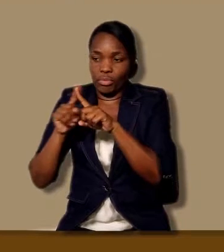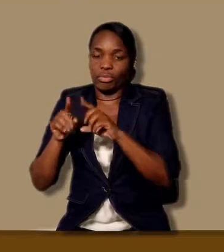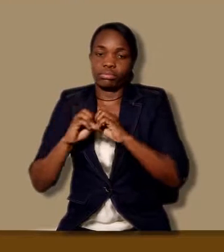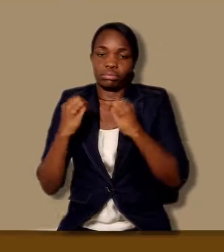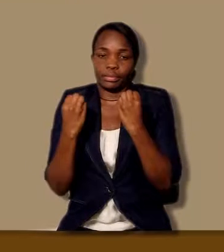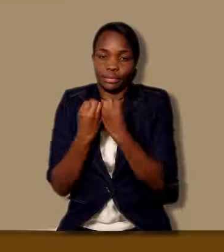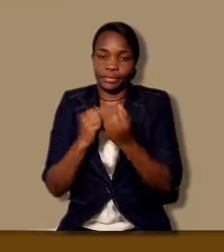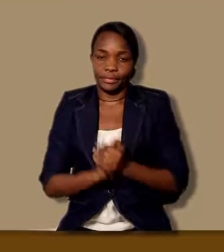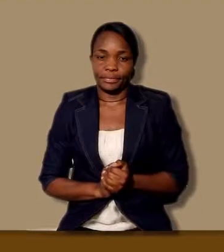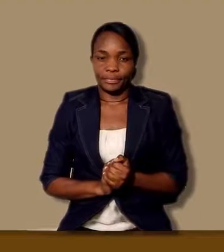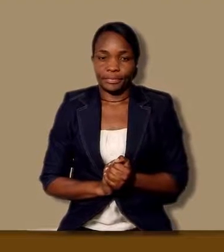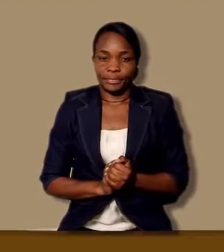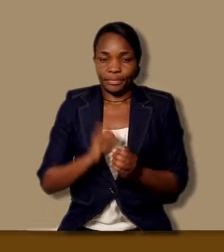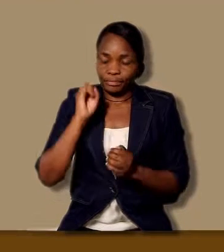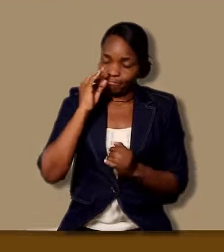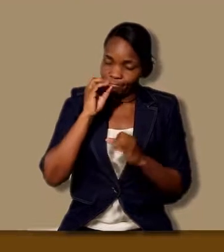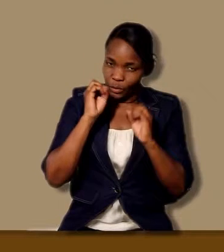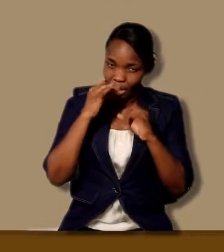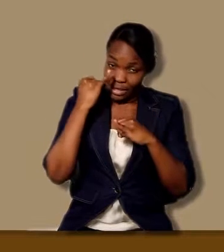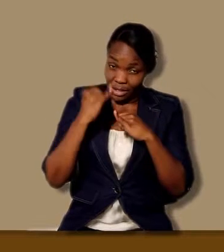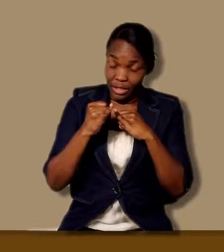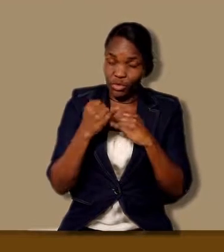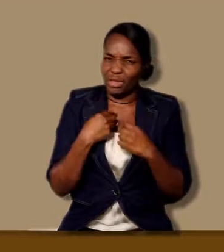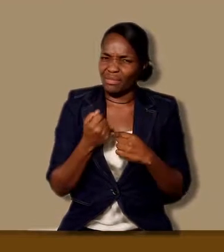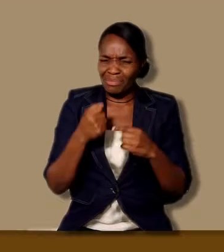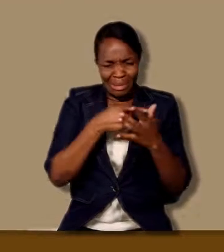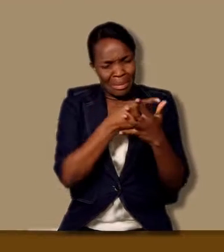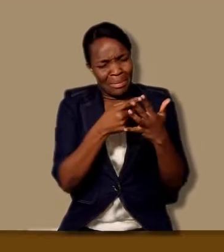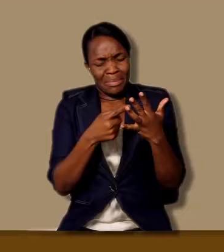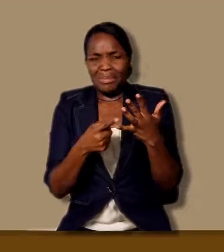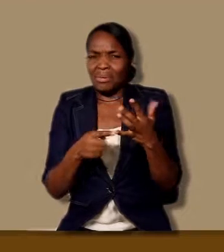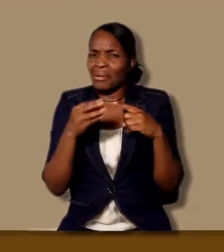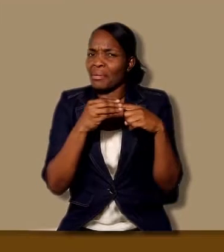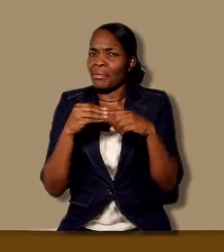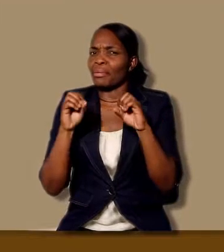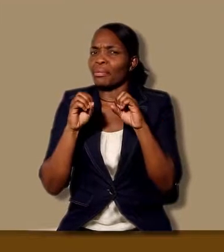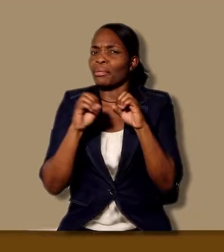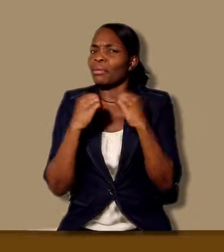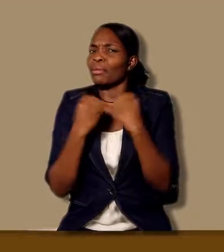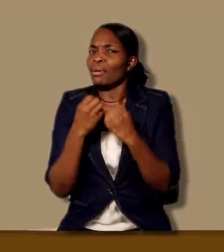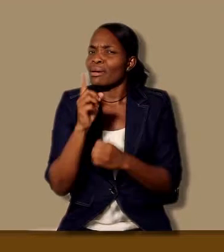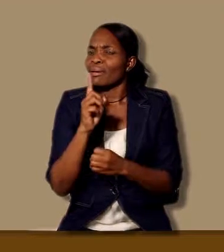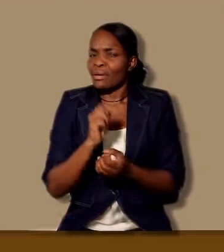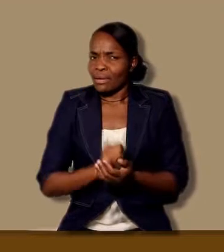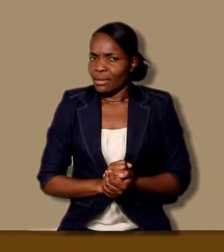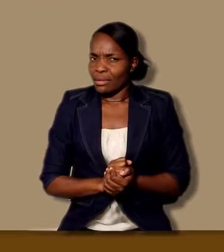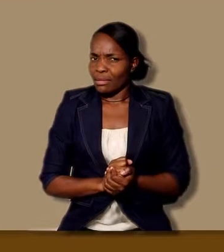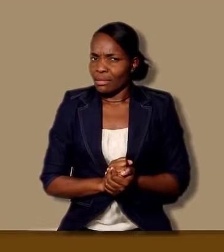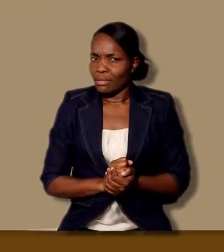agencies. Okay, finally we get to it. What are these specialized agencies? They